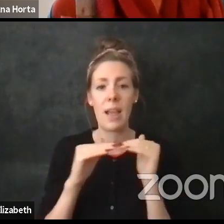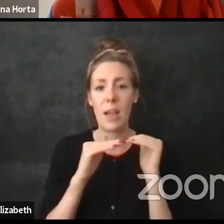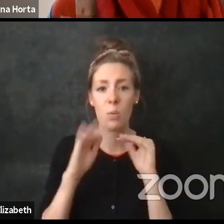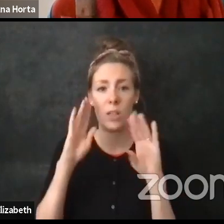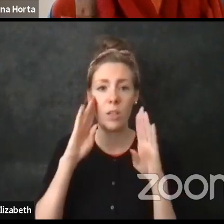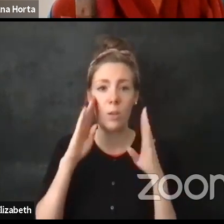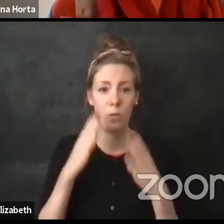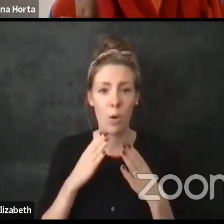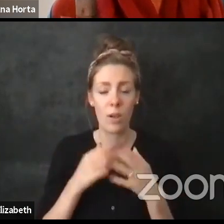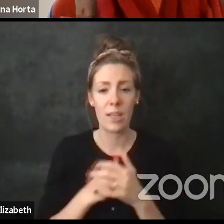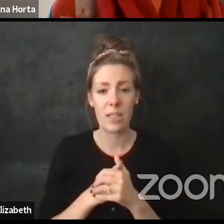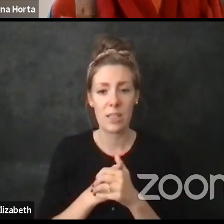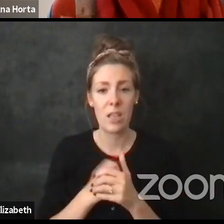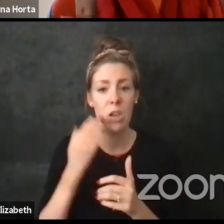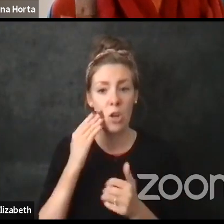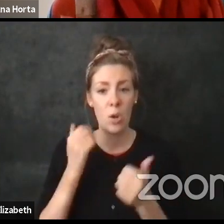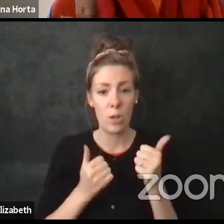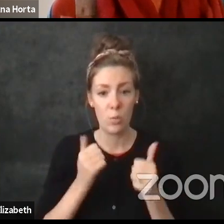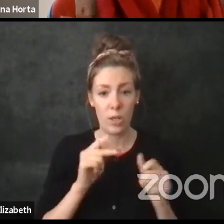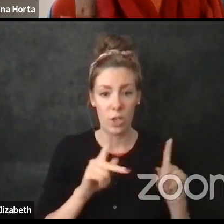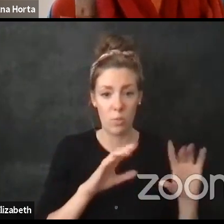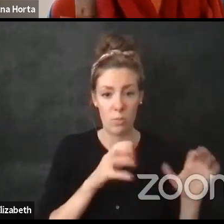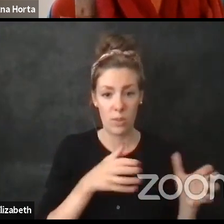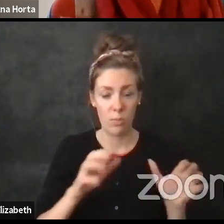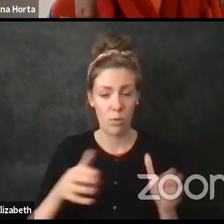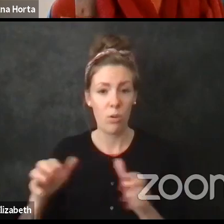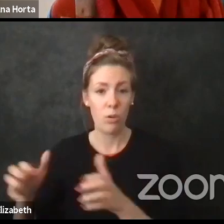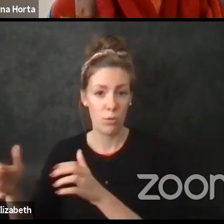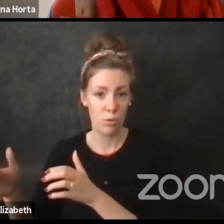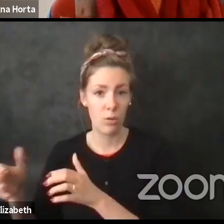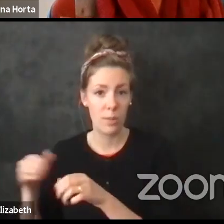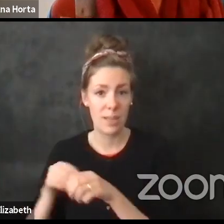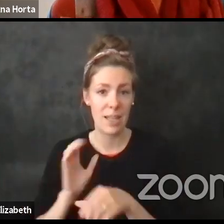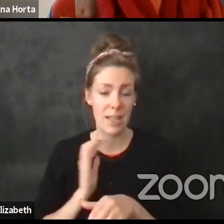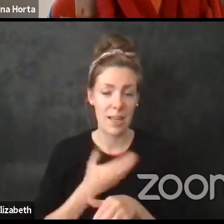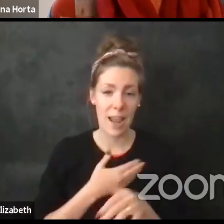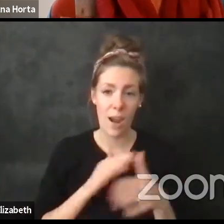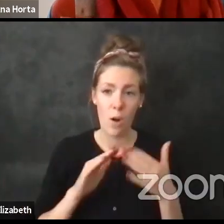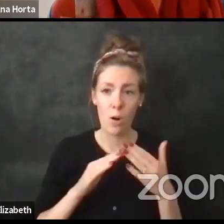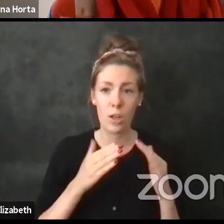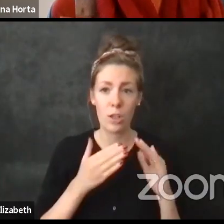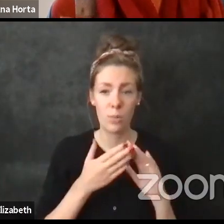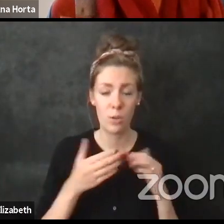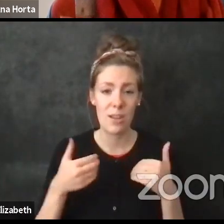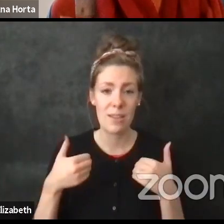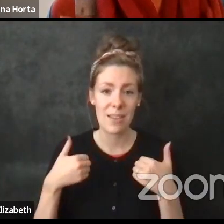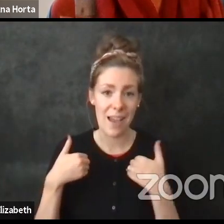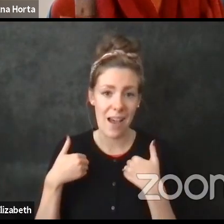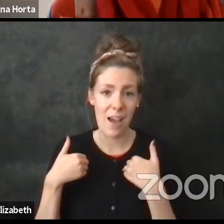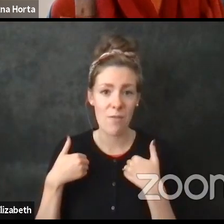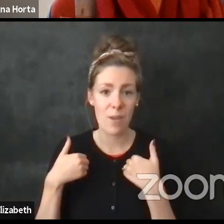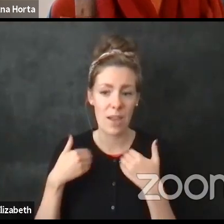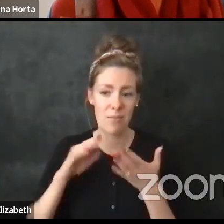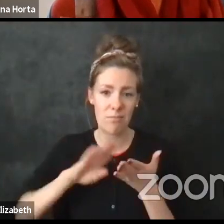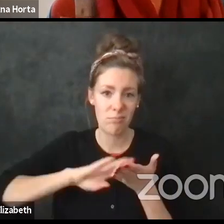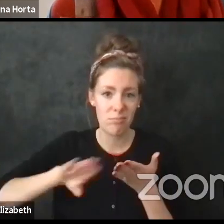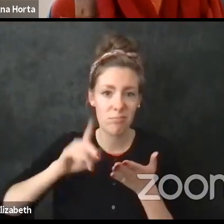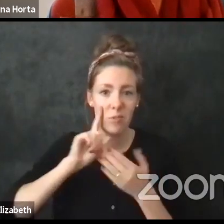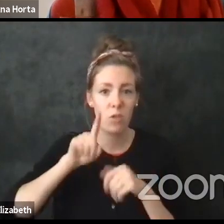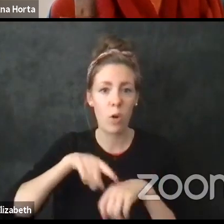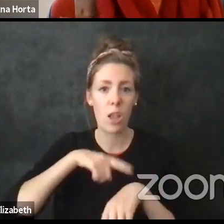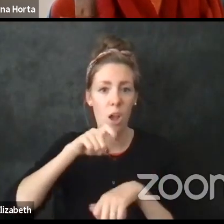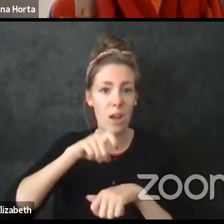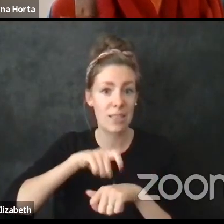knowing which populations in our communities have been marginalized for so long